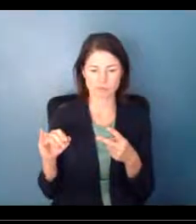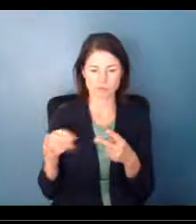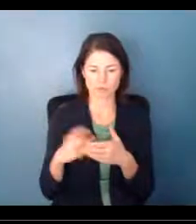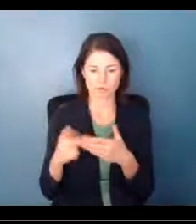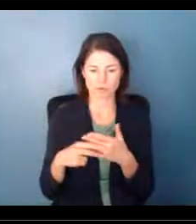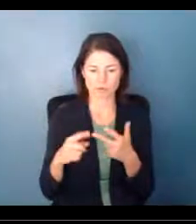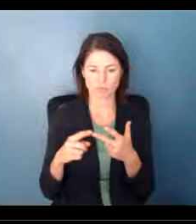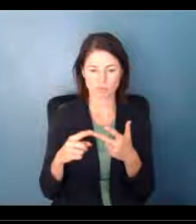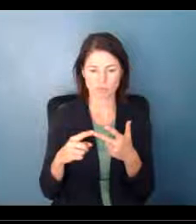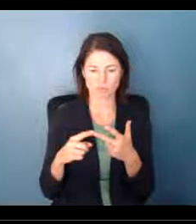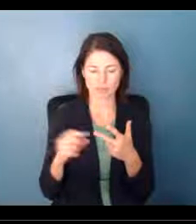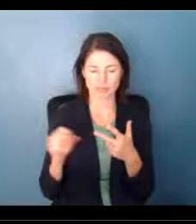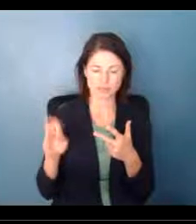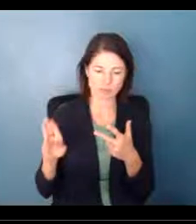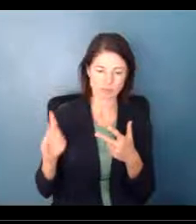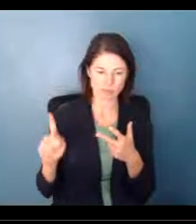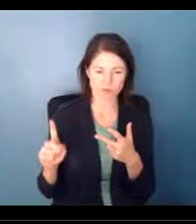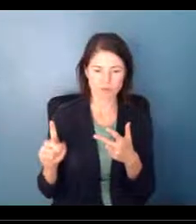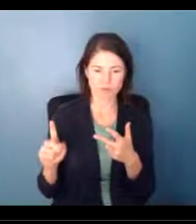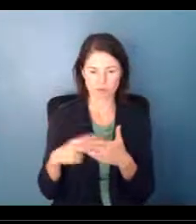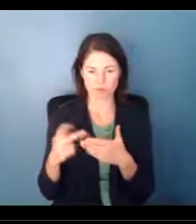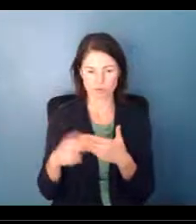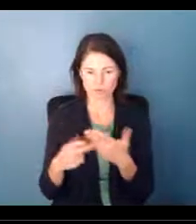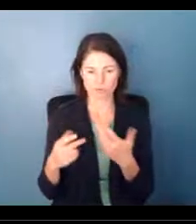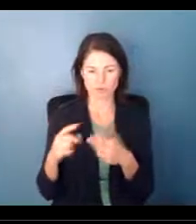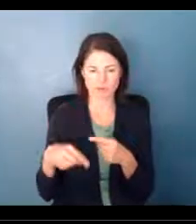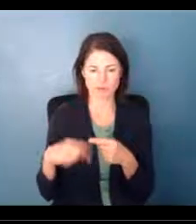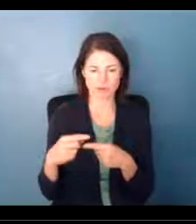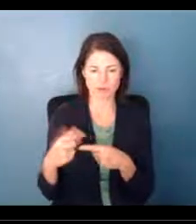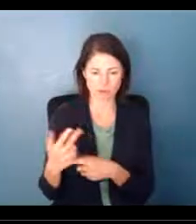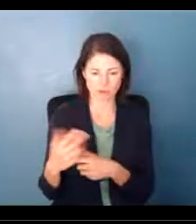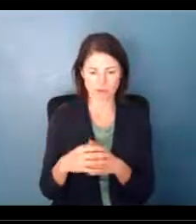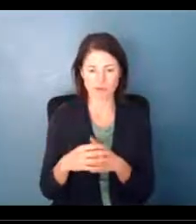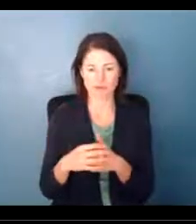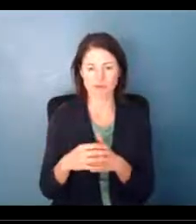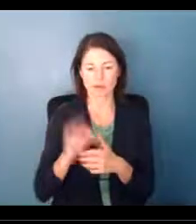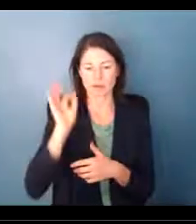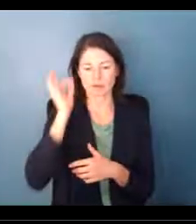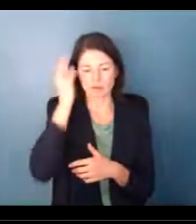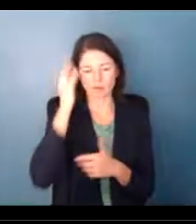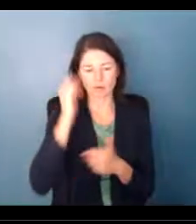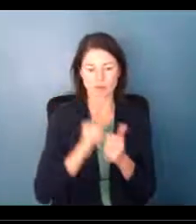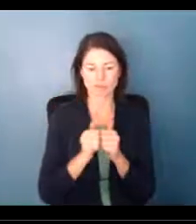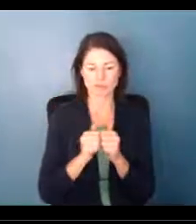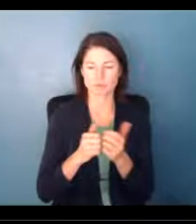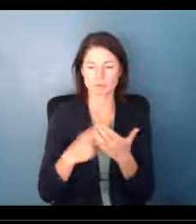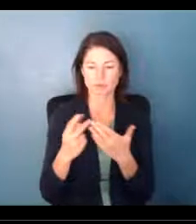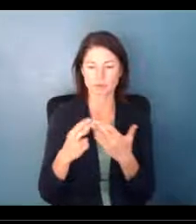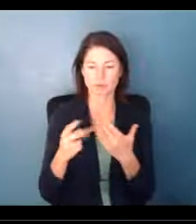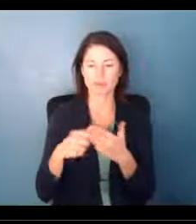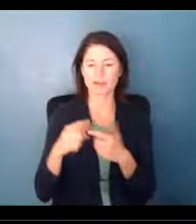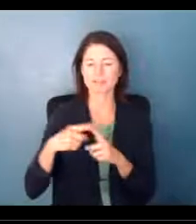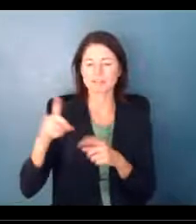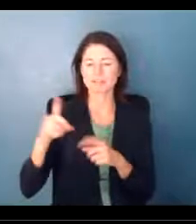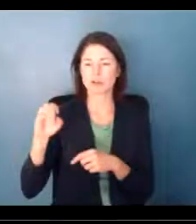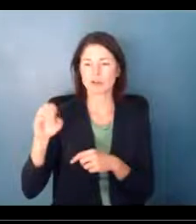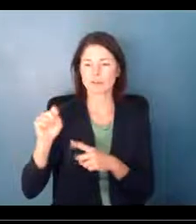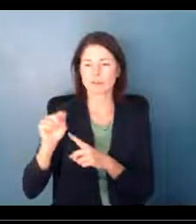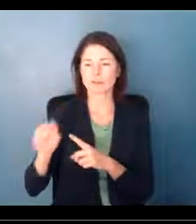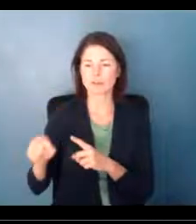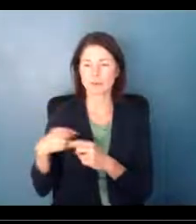in terms of our project initiation documents. And so these are the documents that are